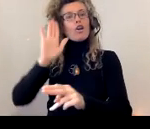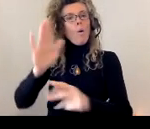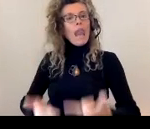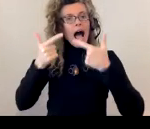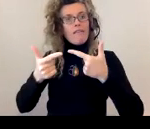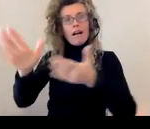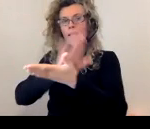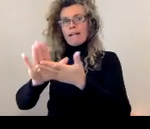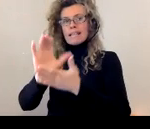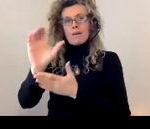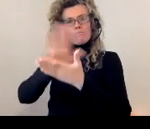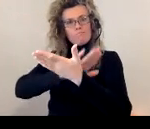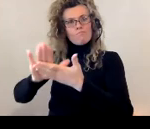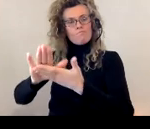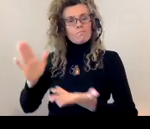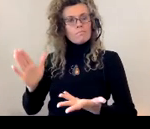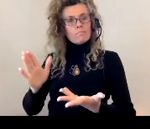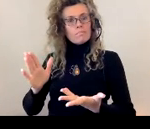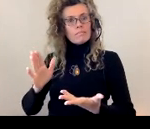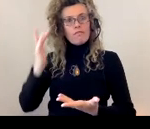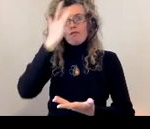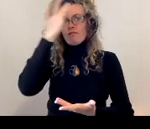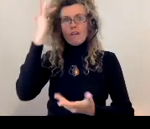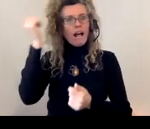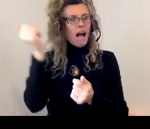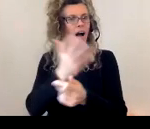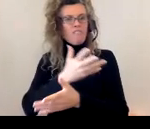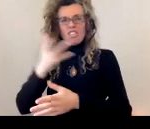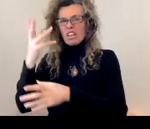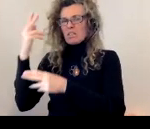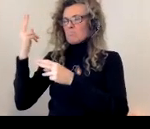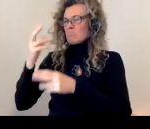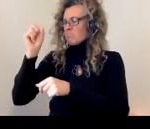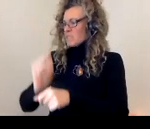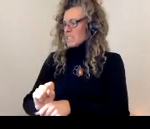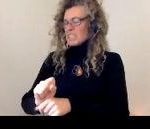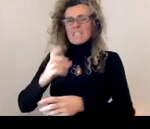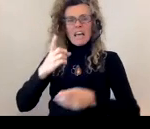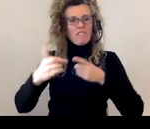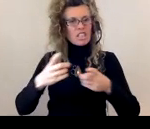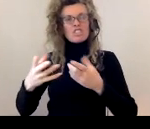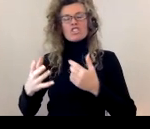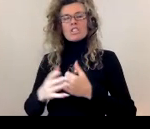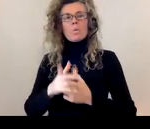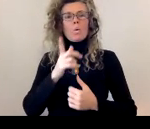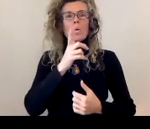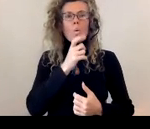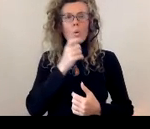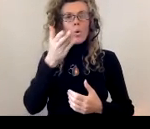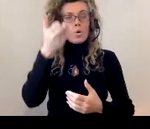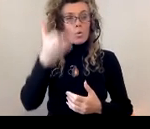it clean. Forget all the convention, forget all the definitions, forget who you used to